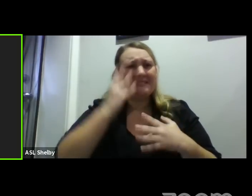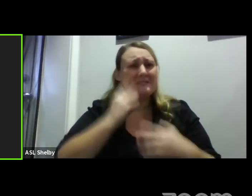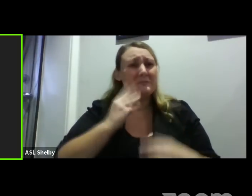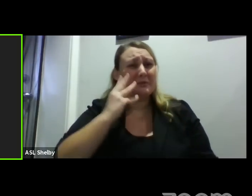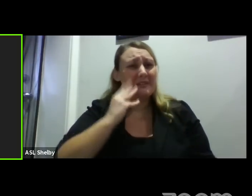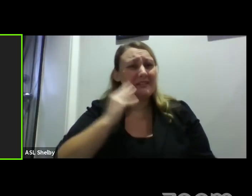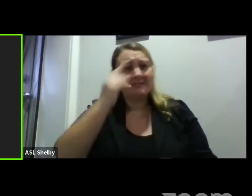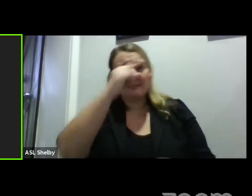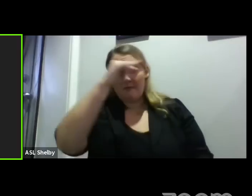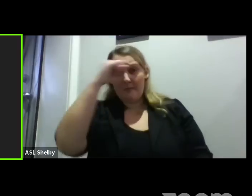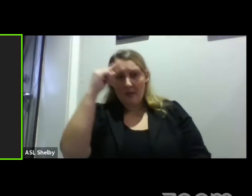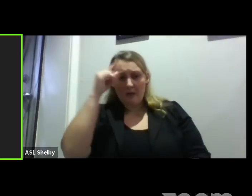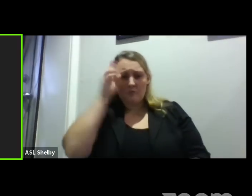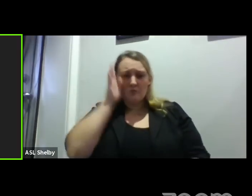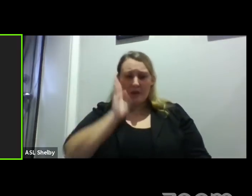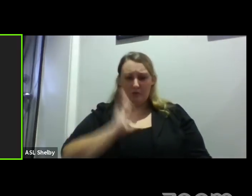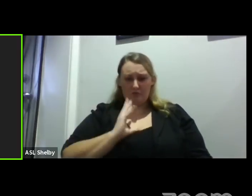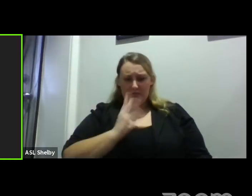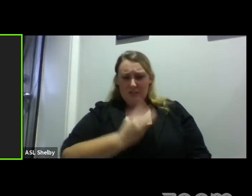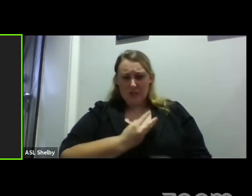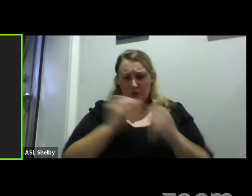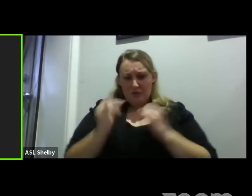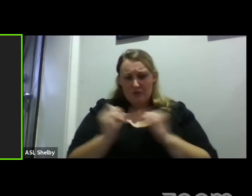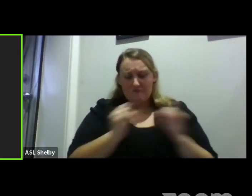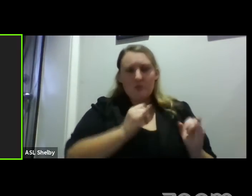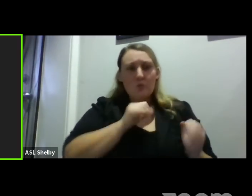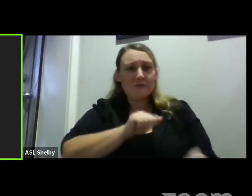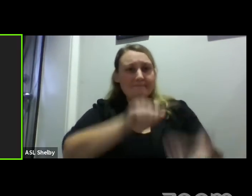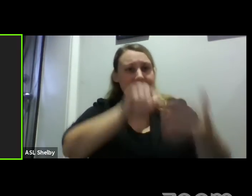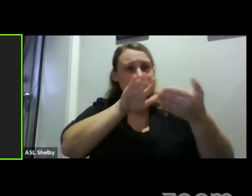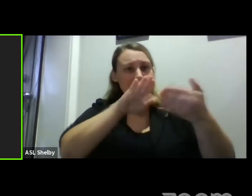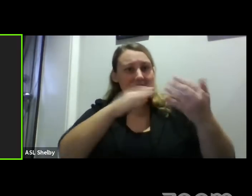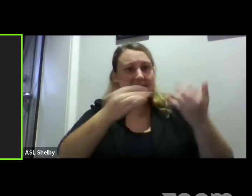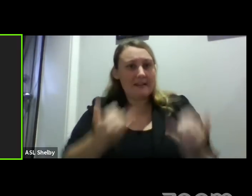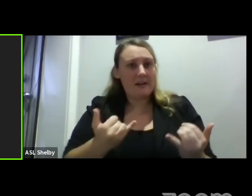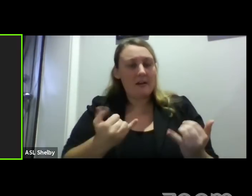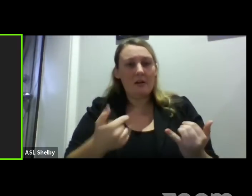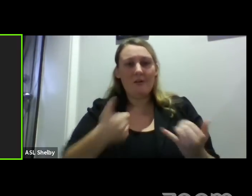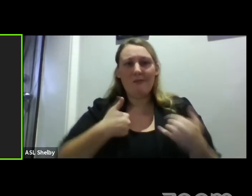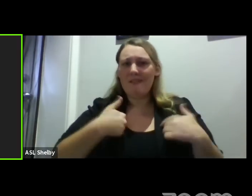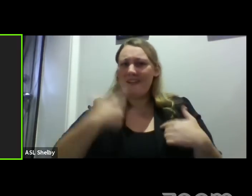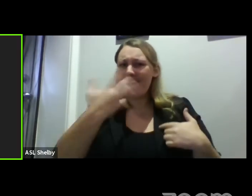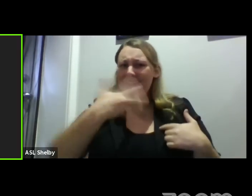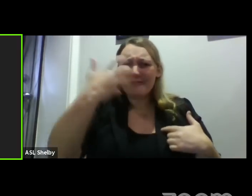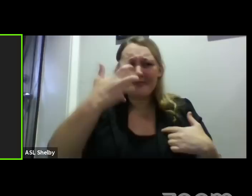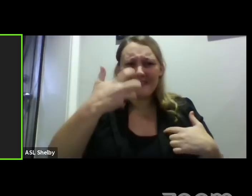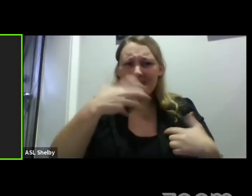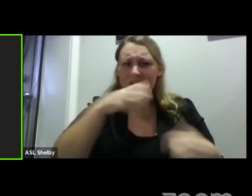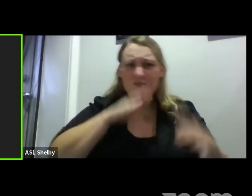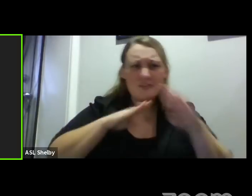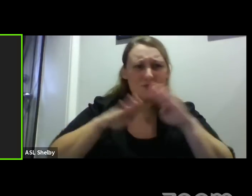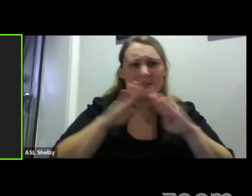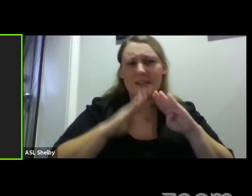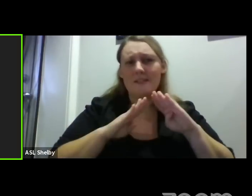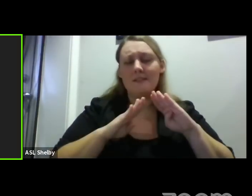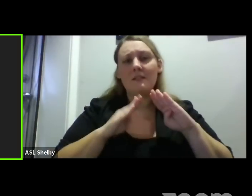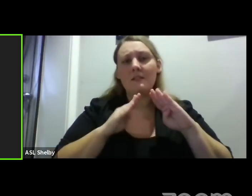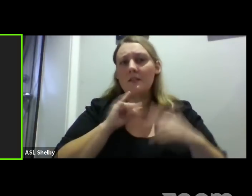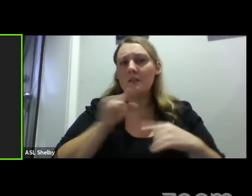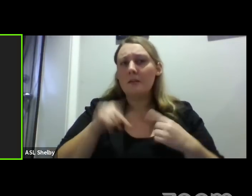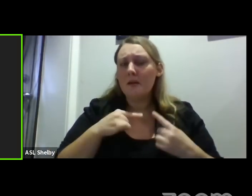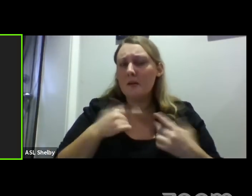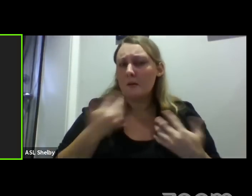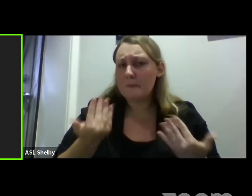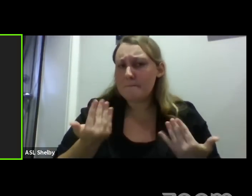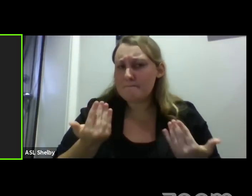individual is facing. I come to you today angry and frustrated about